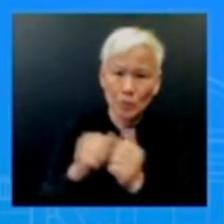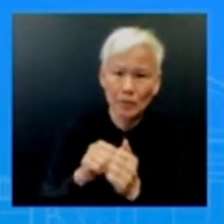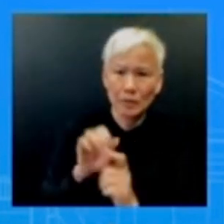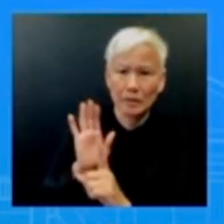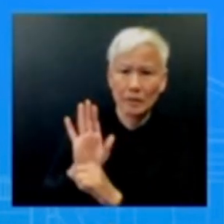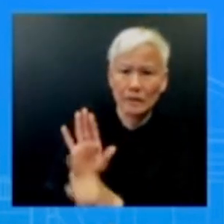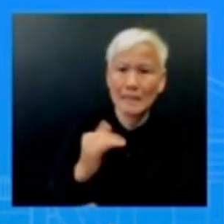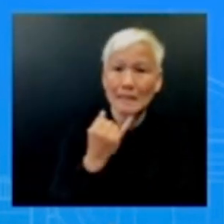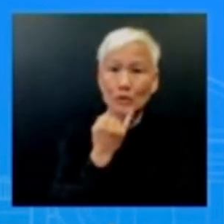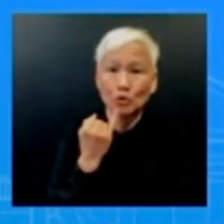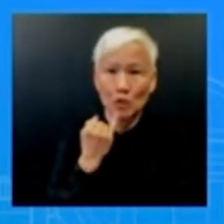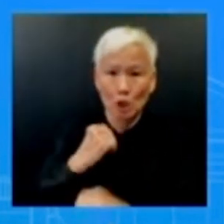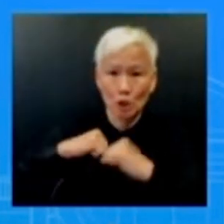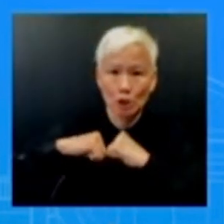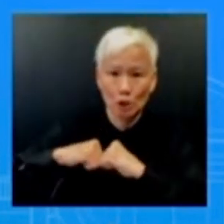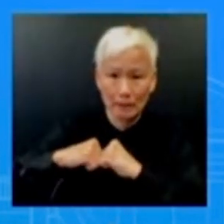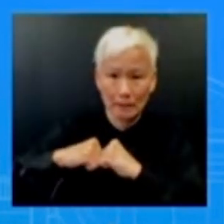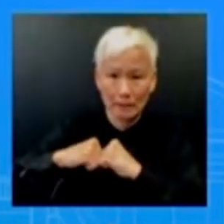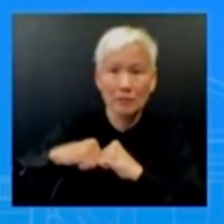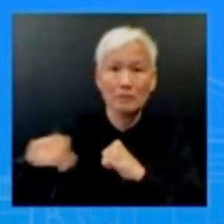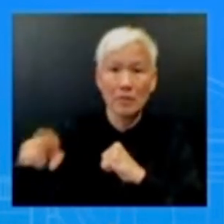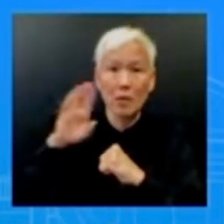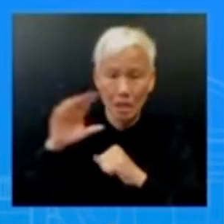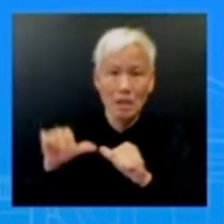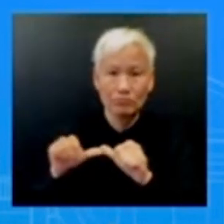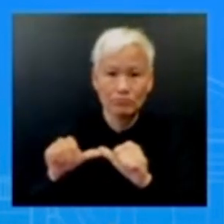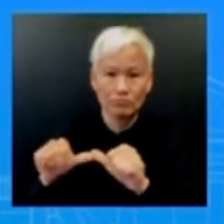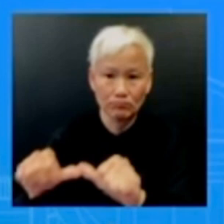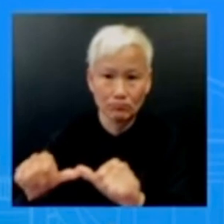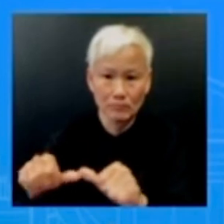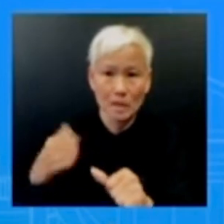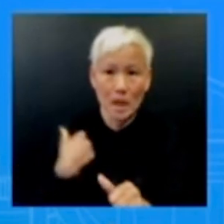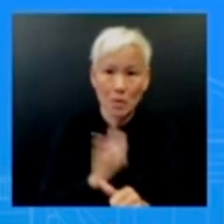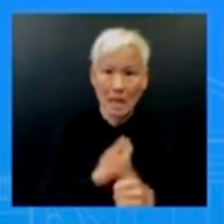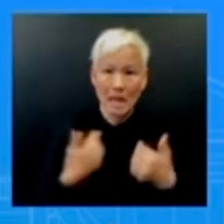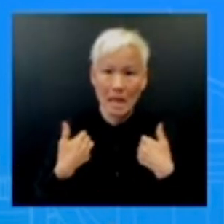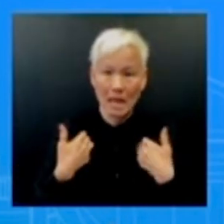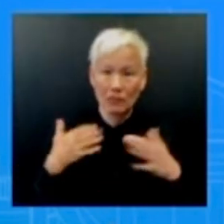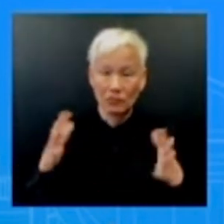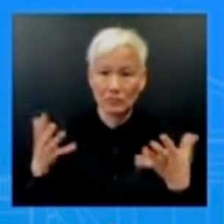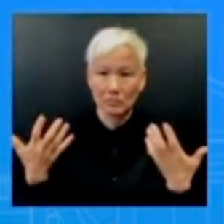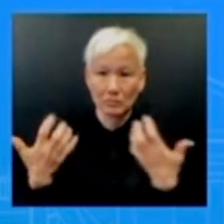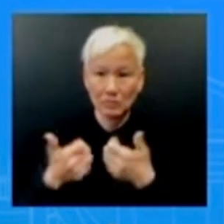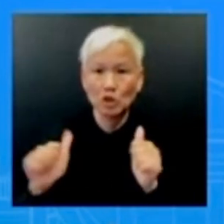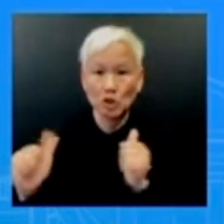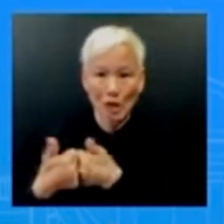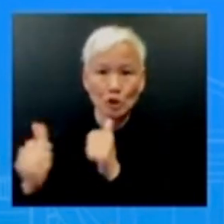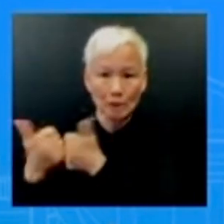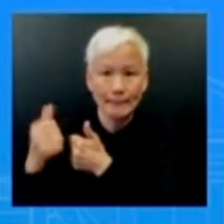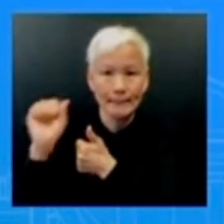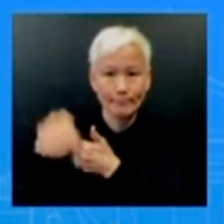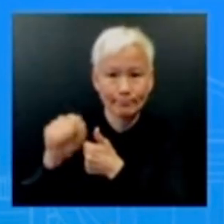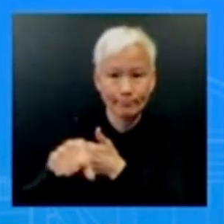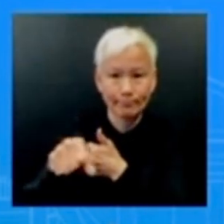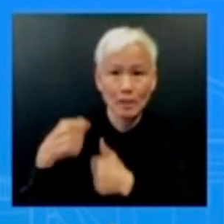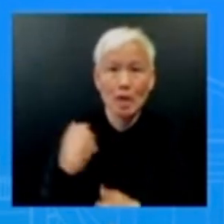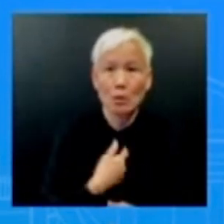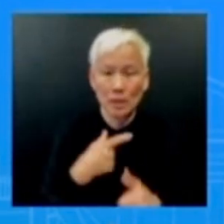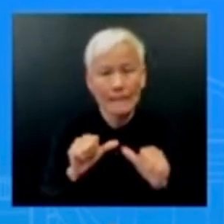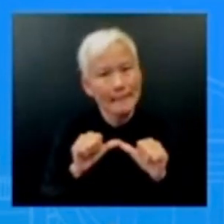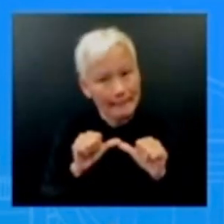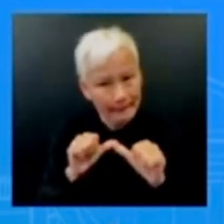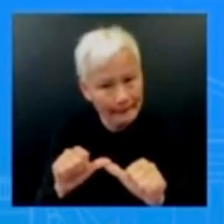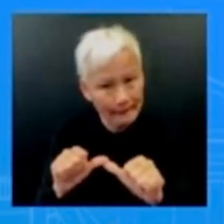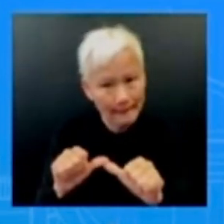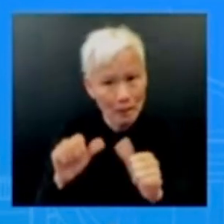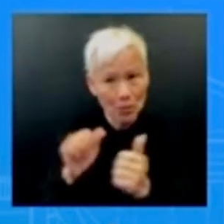face some common challenges in the region, not the least of which is Iran. That will continue. And in some different topic, in the other NSC side, the